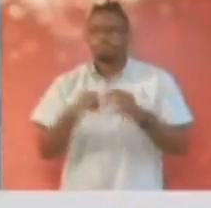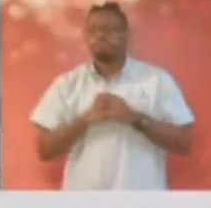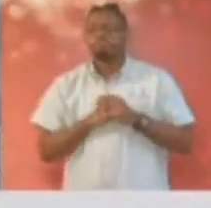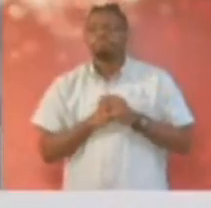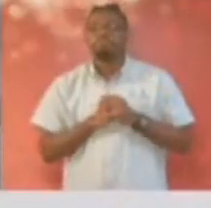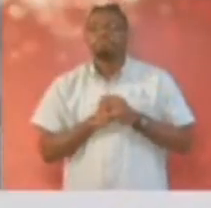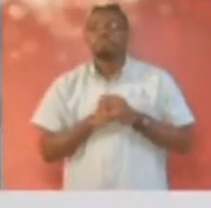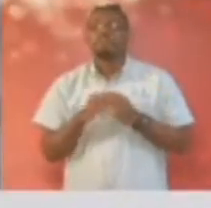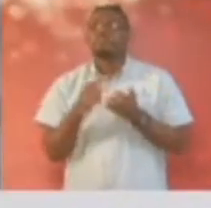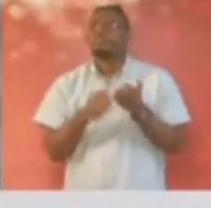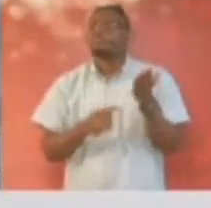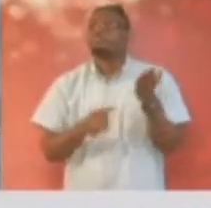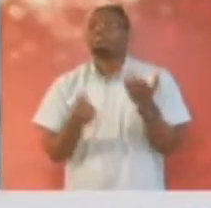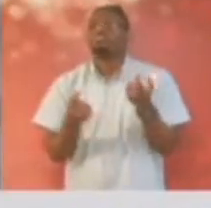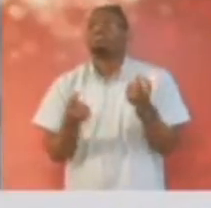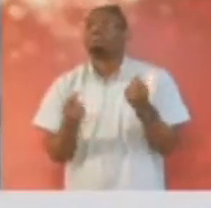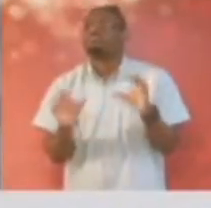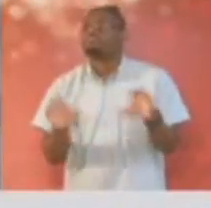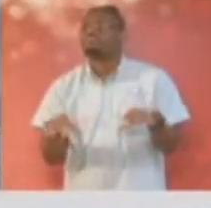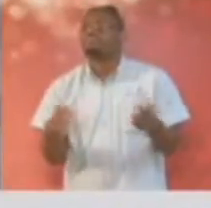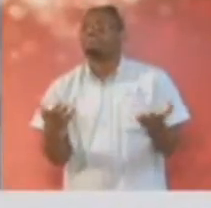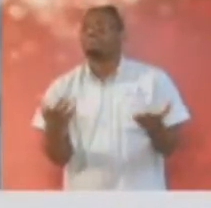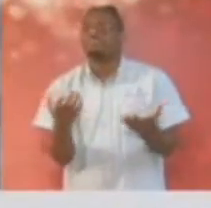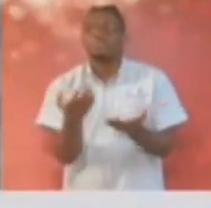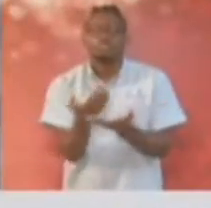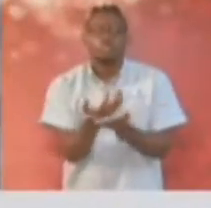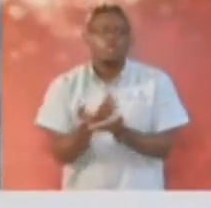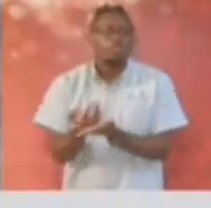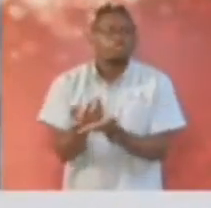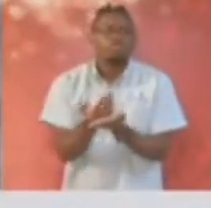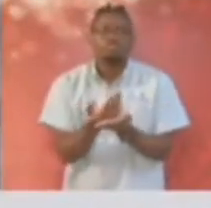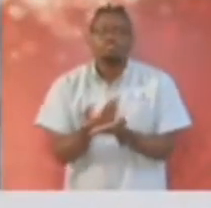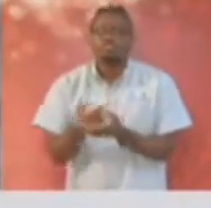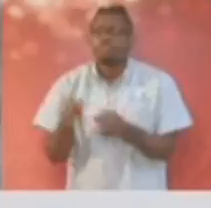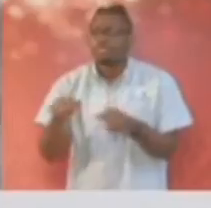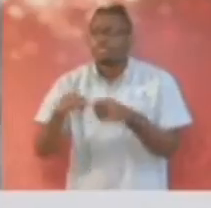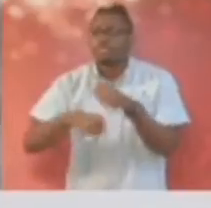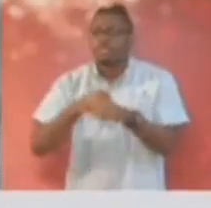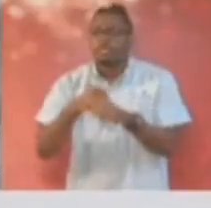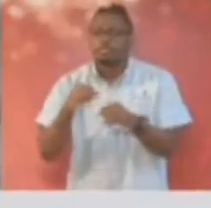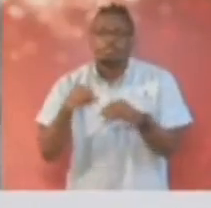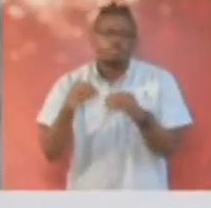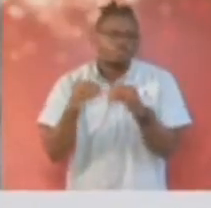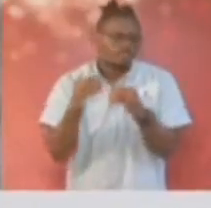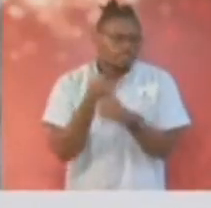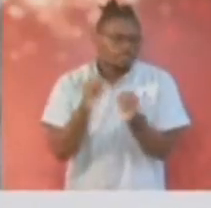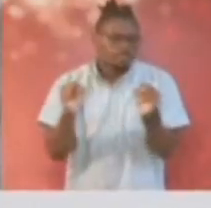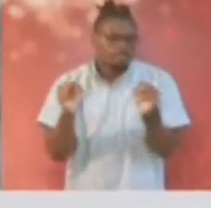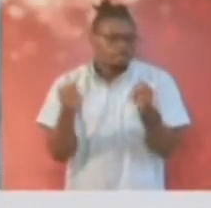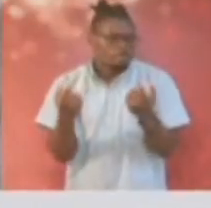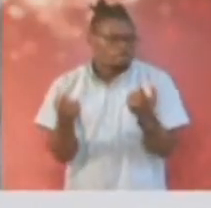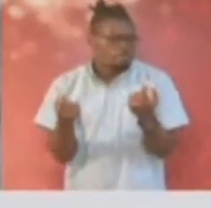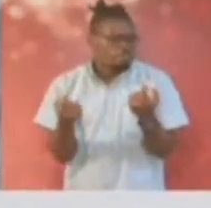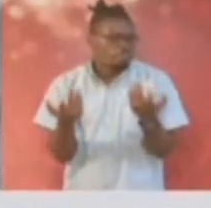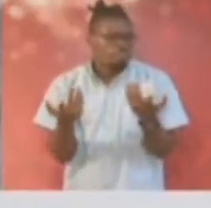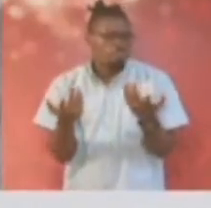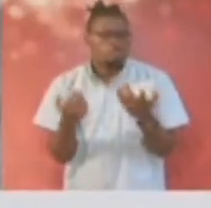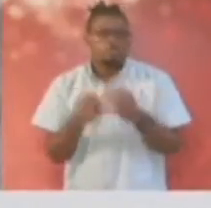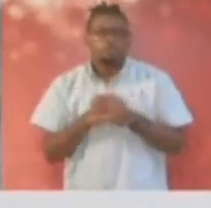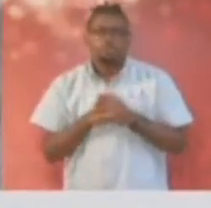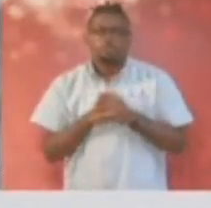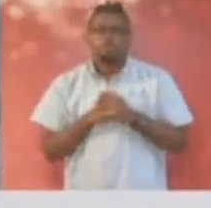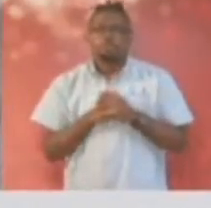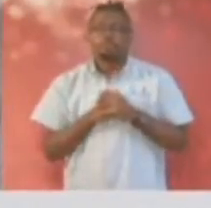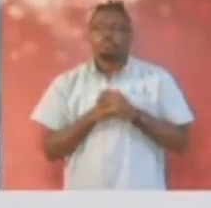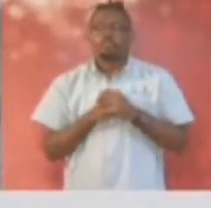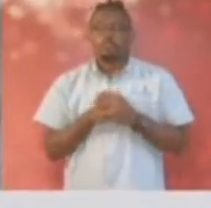make Diwali celebrations 2020 safer during this COVID-19 pandemic? Diwali is